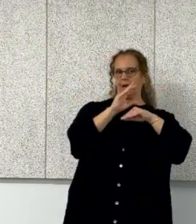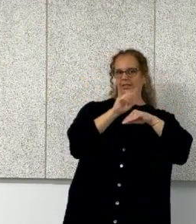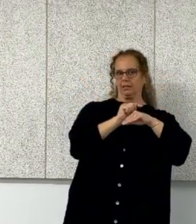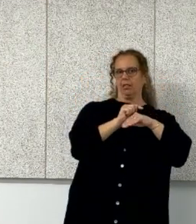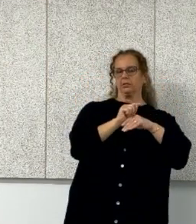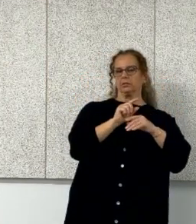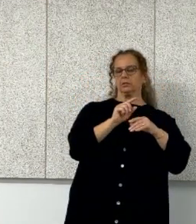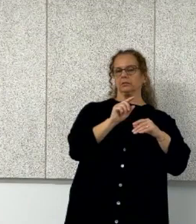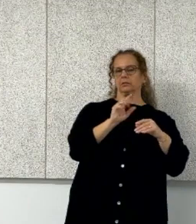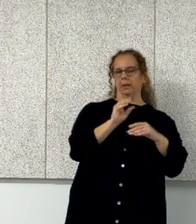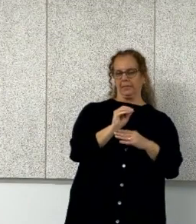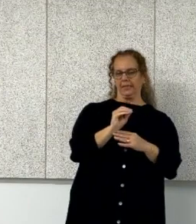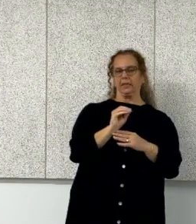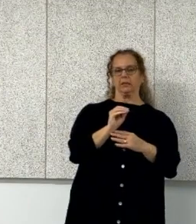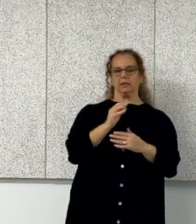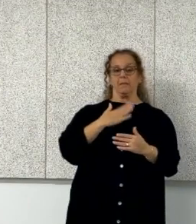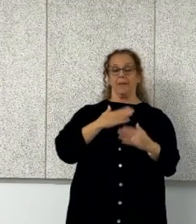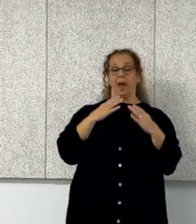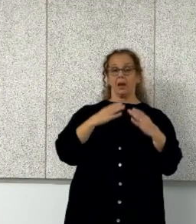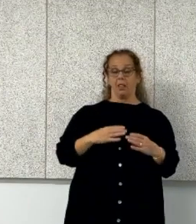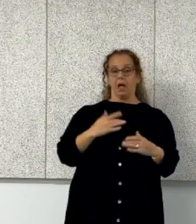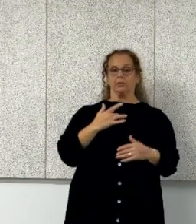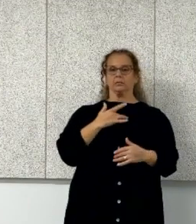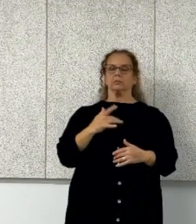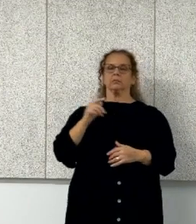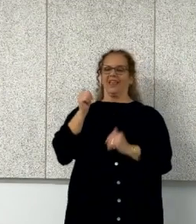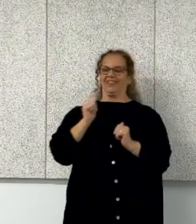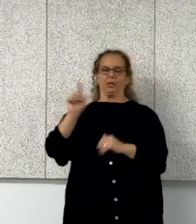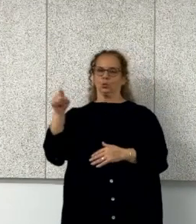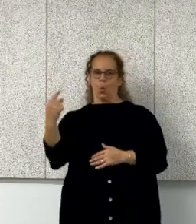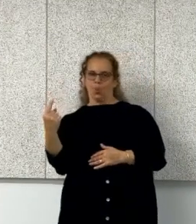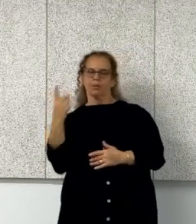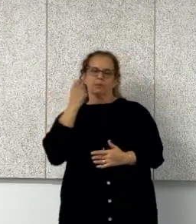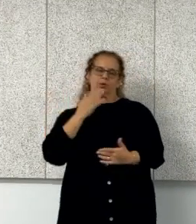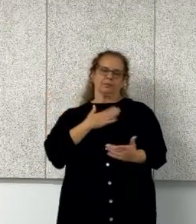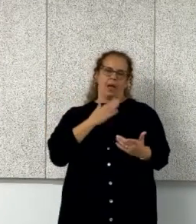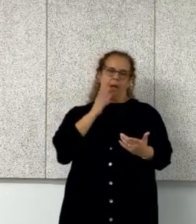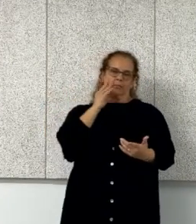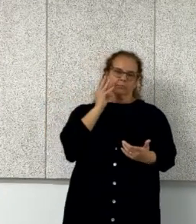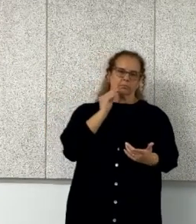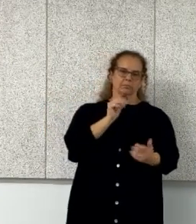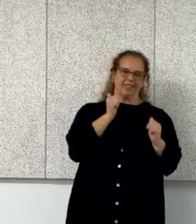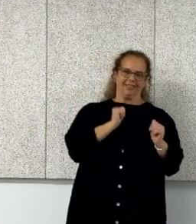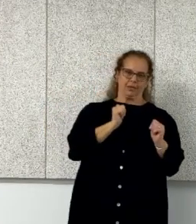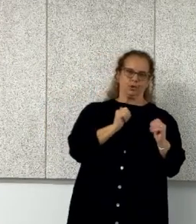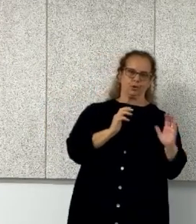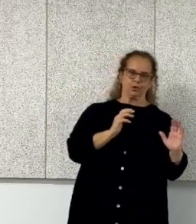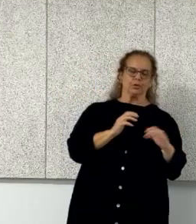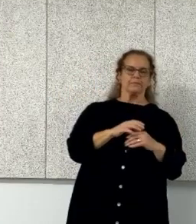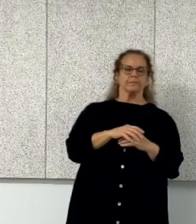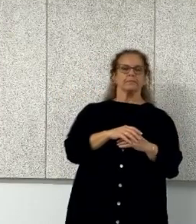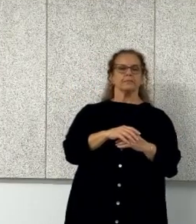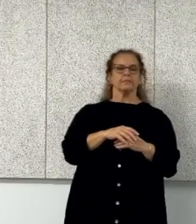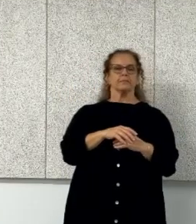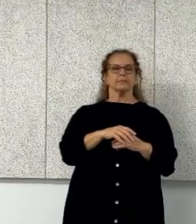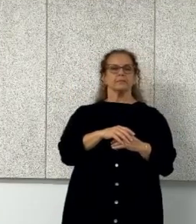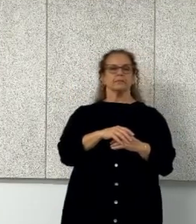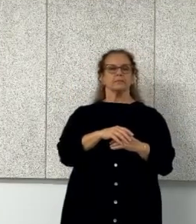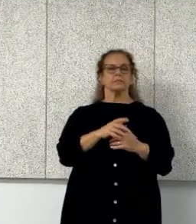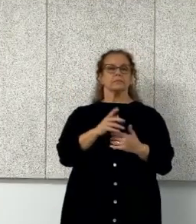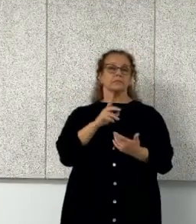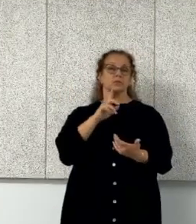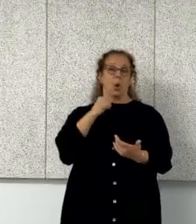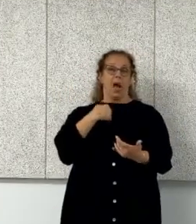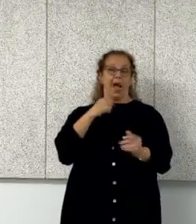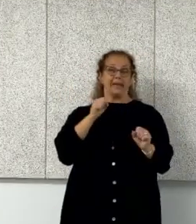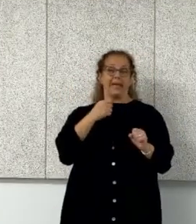specifically, I'm a consultant there, and my clients are exclusively theaters since my background is in theater. I worked at the Huntington and Roundabout. So anecdotally, I can say